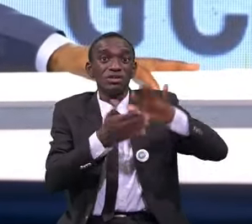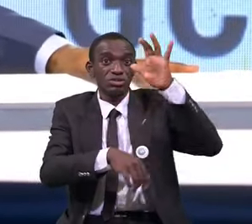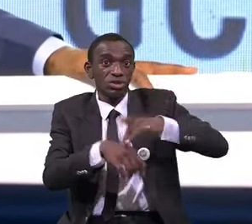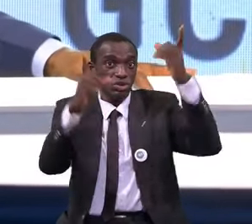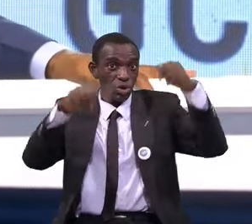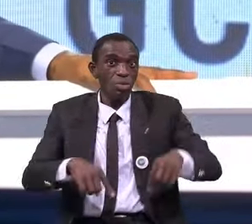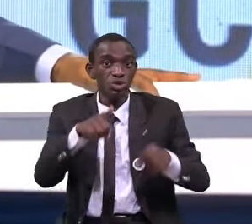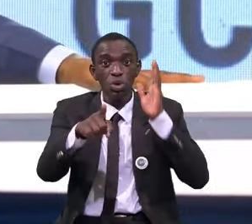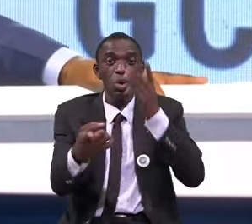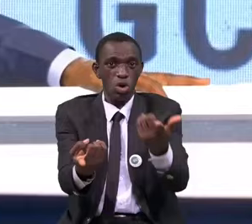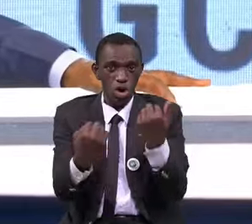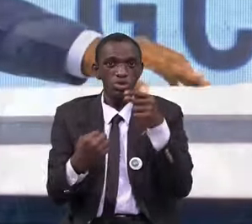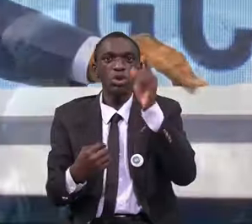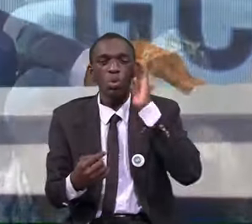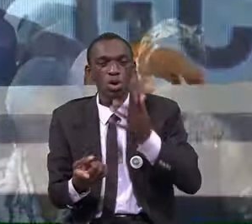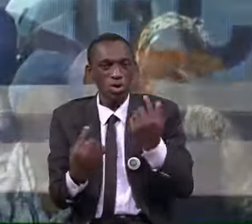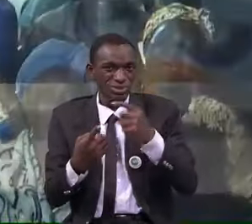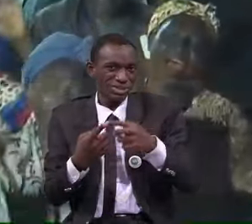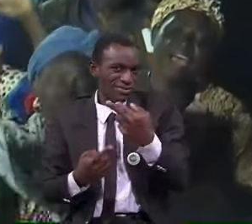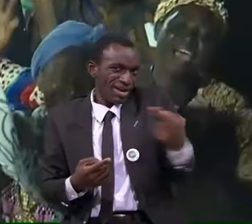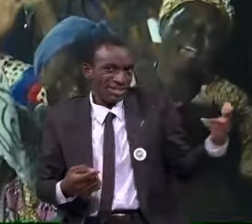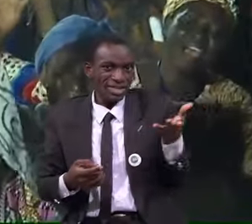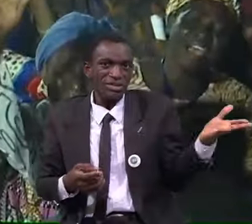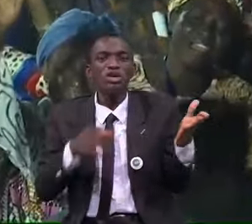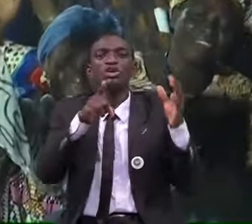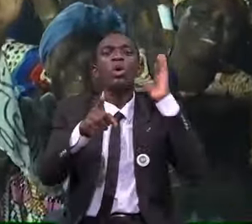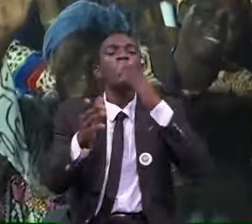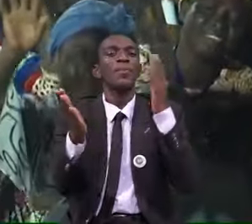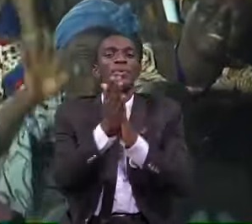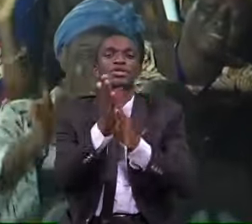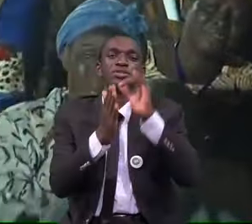of yours, you'll be praising God.